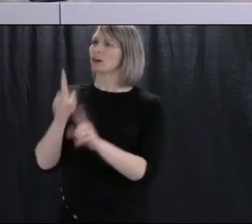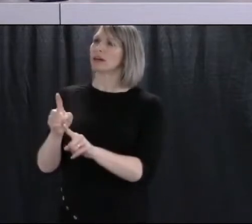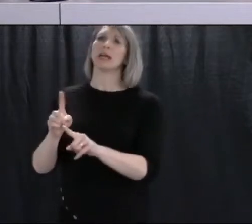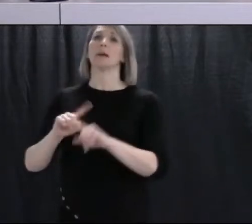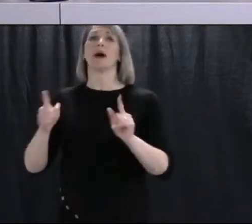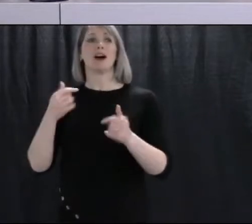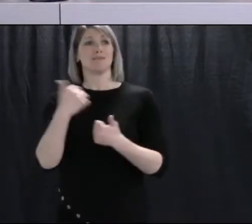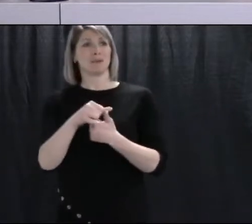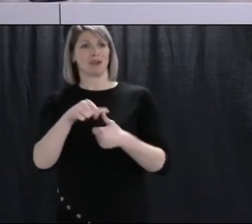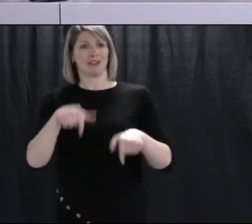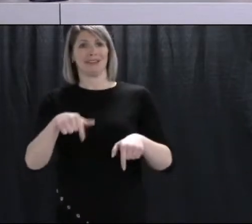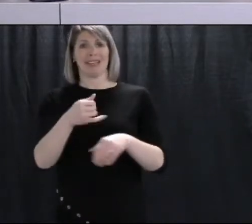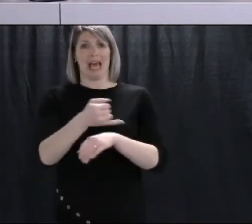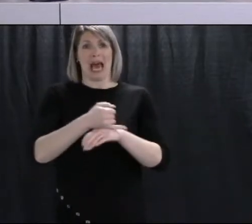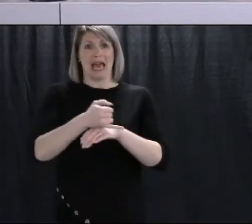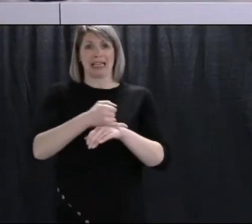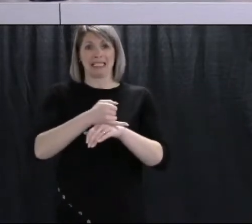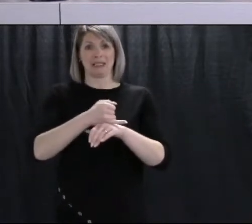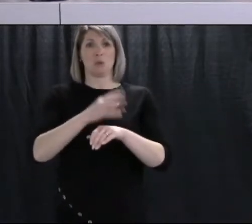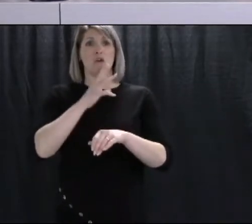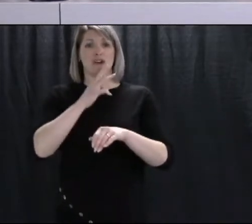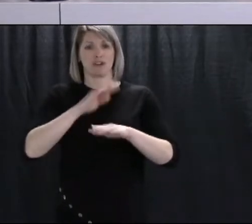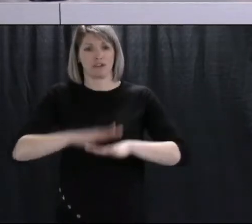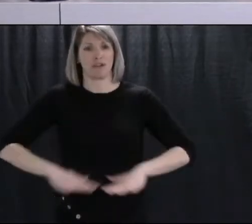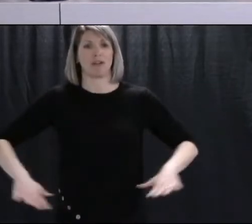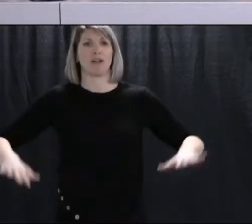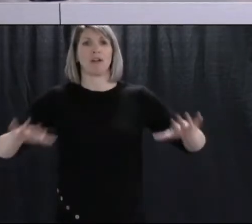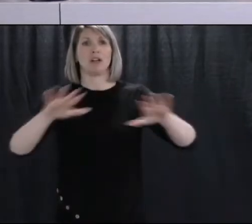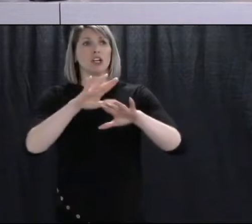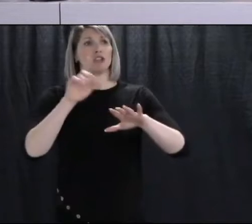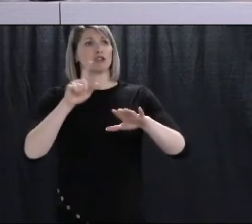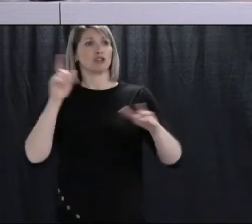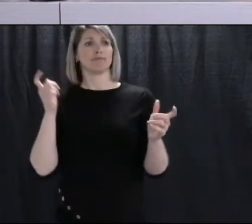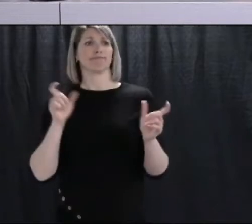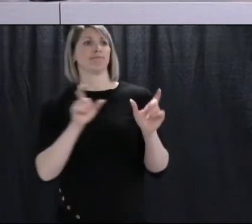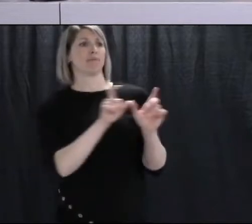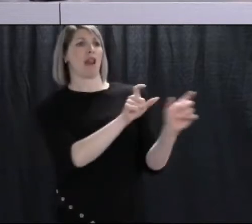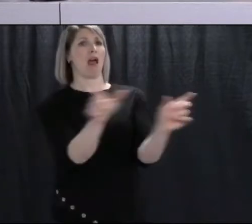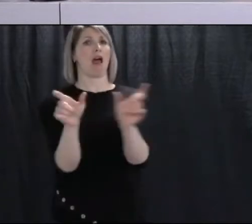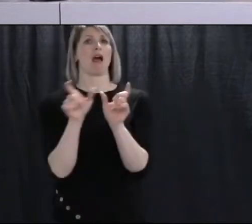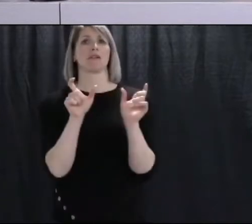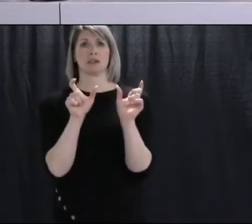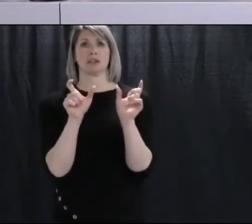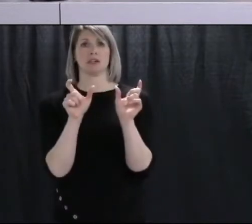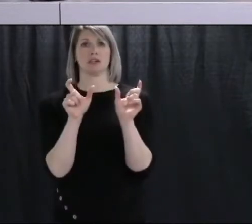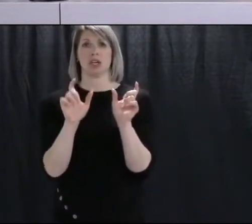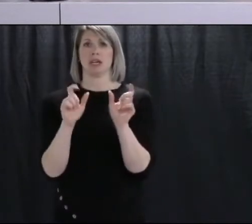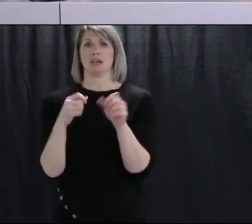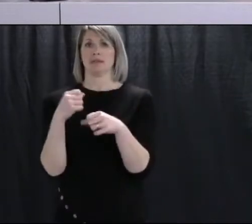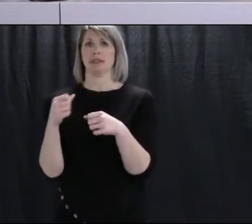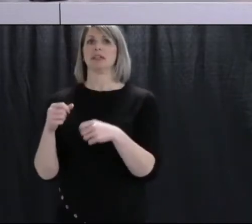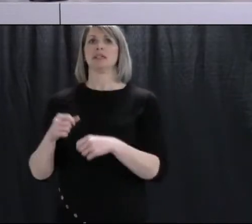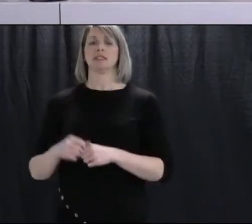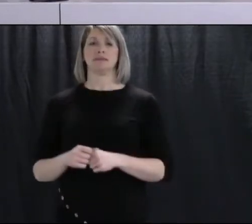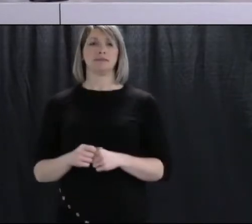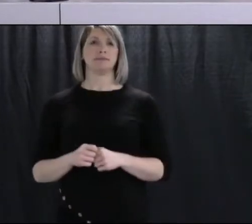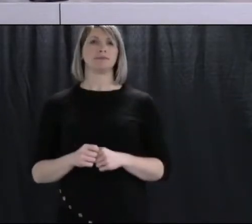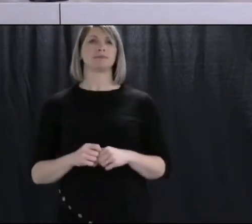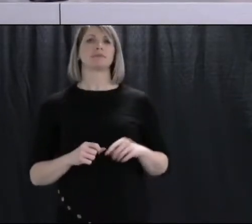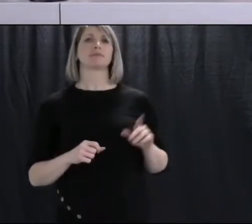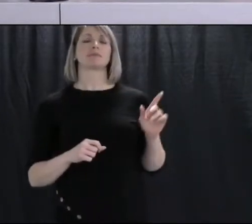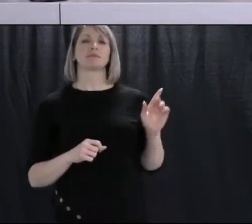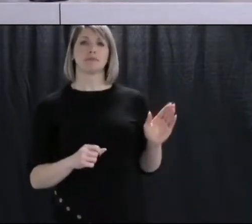water. There's an island advantage that we hear spoken about. I'd like to hear your thoughts on that. Well, the immediate thought on that, Anthony, would